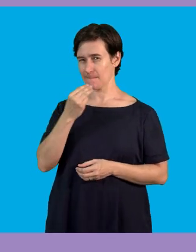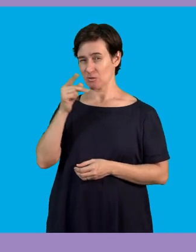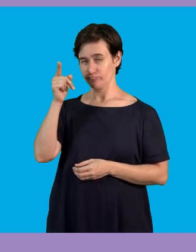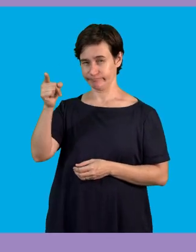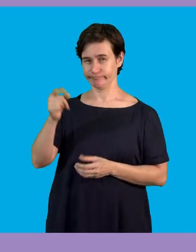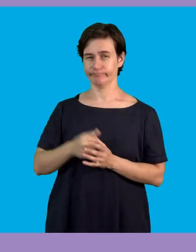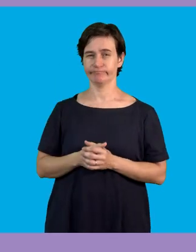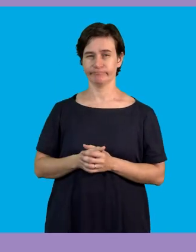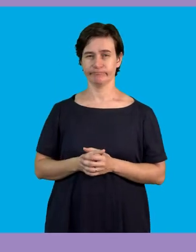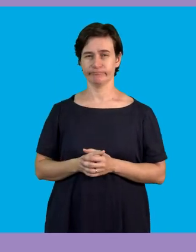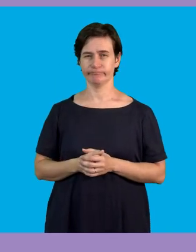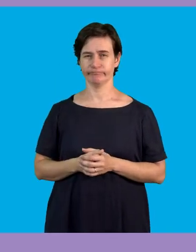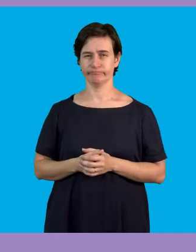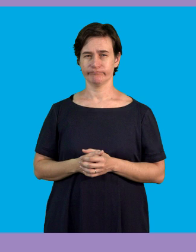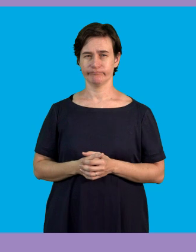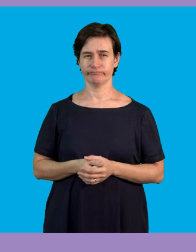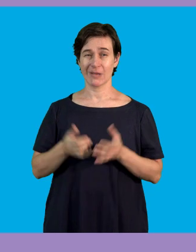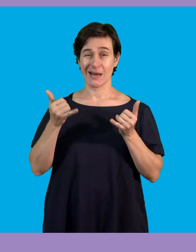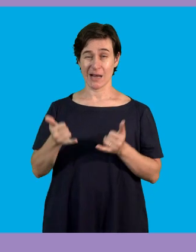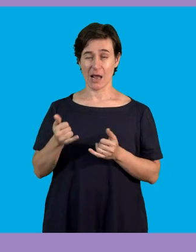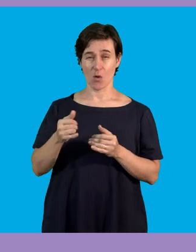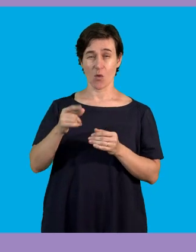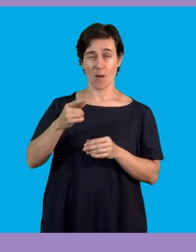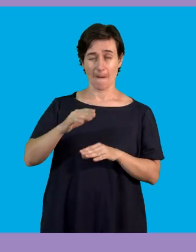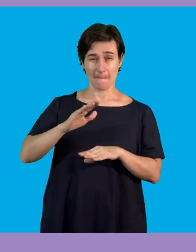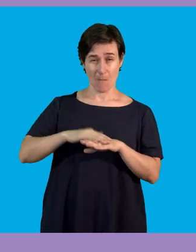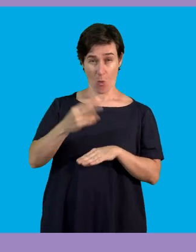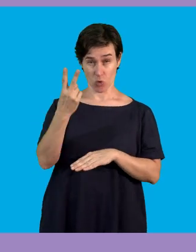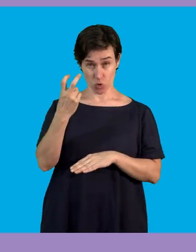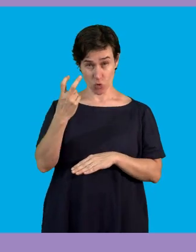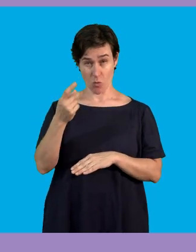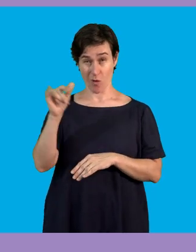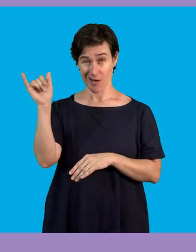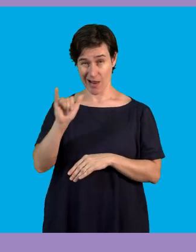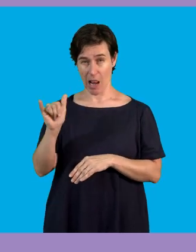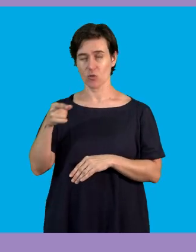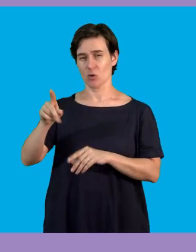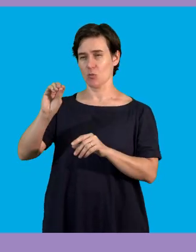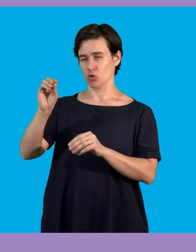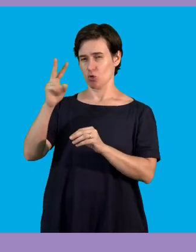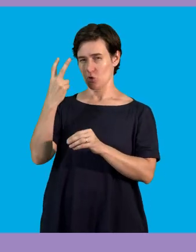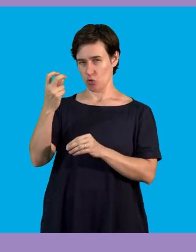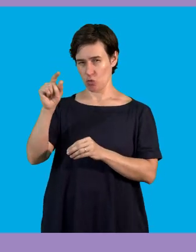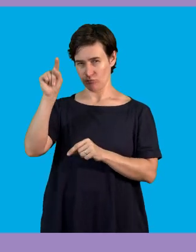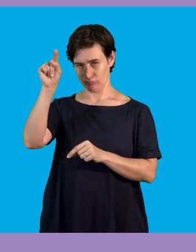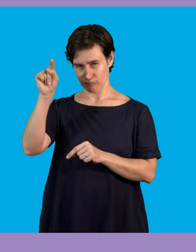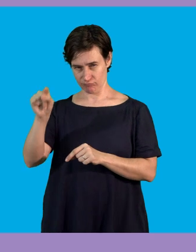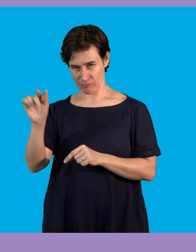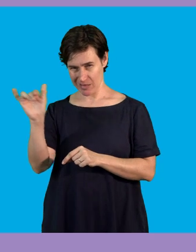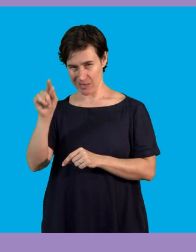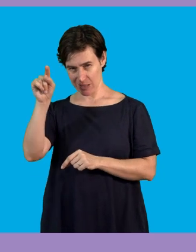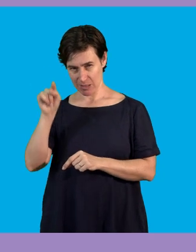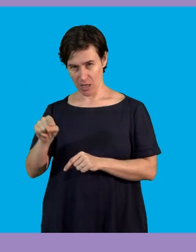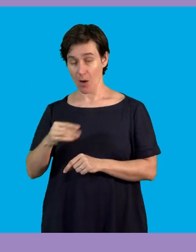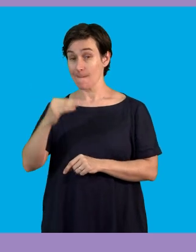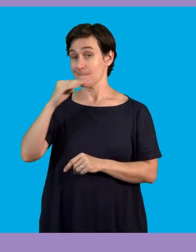On the model, the same, because we are now adding 2 yellow boxes on the left-hand side,